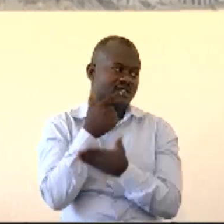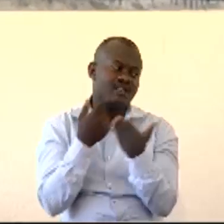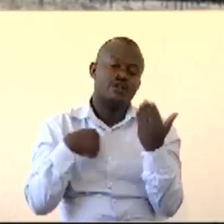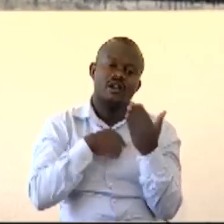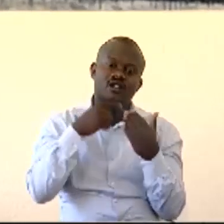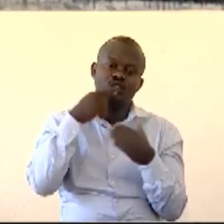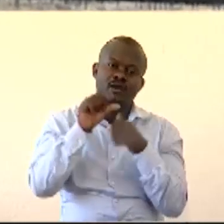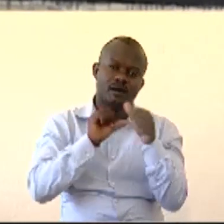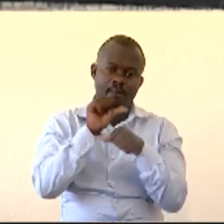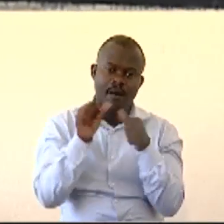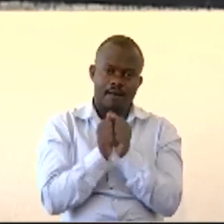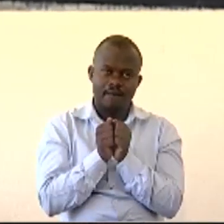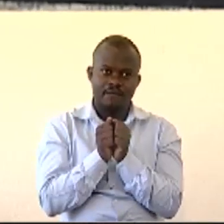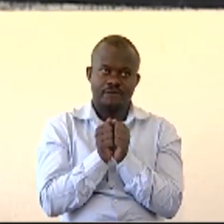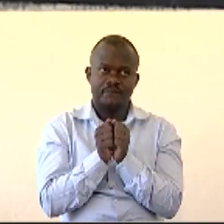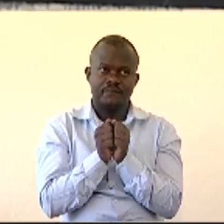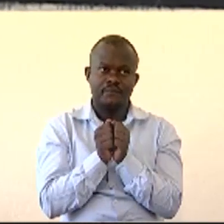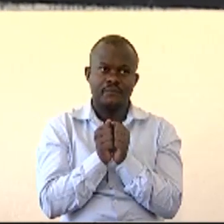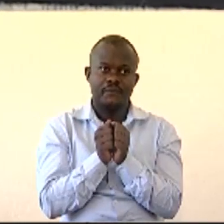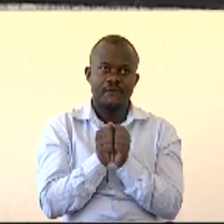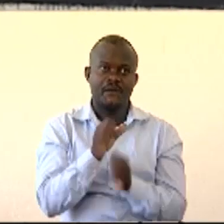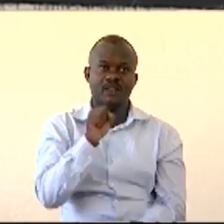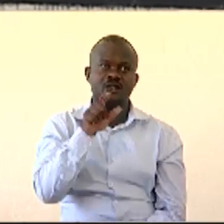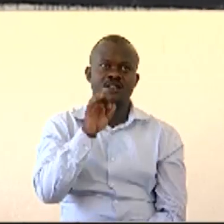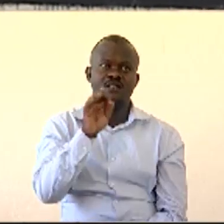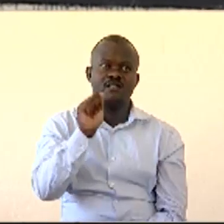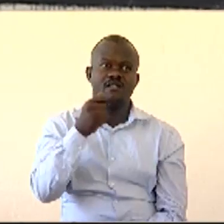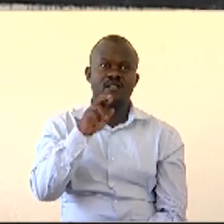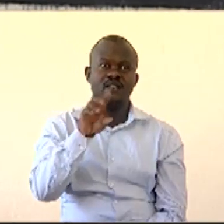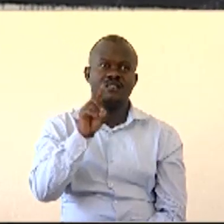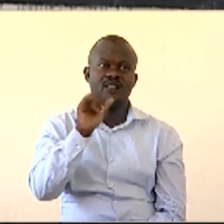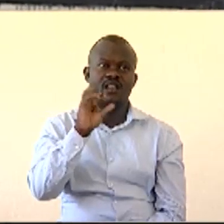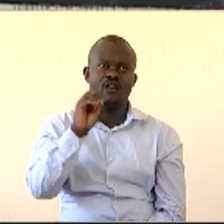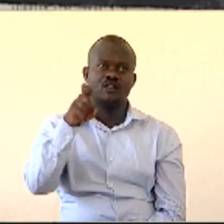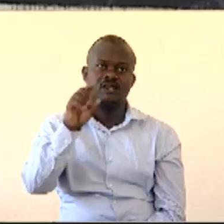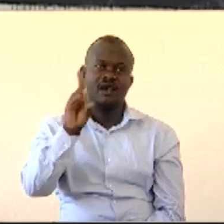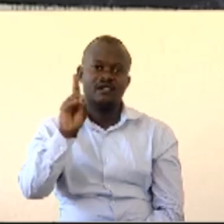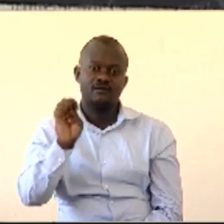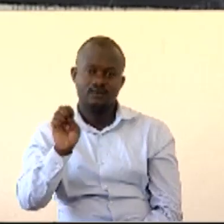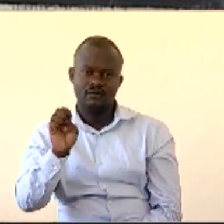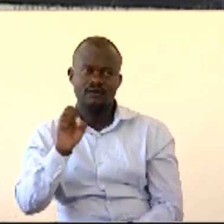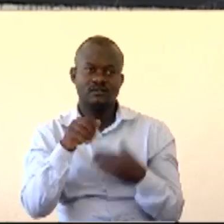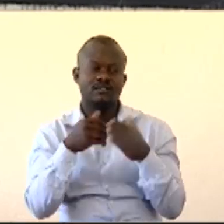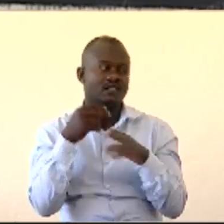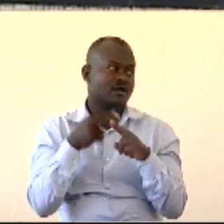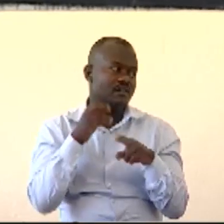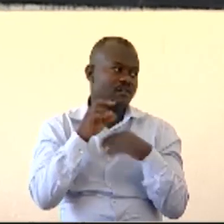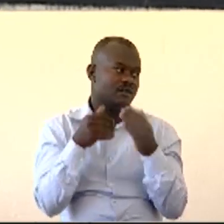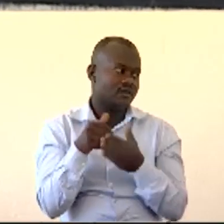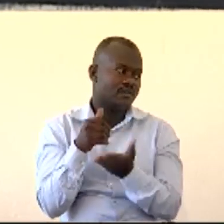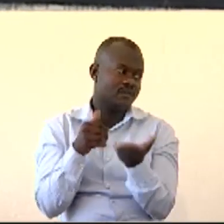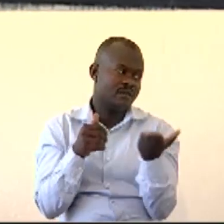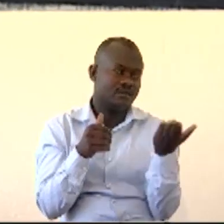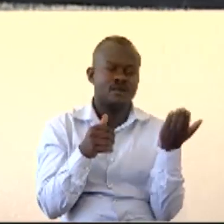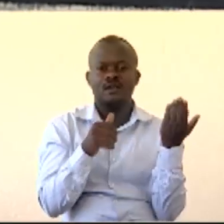about, sulfur dioxide, the name of this compound, the chemical name